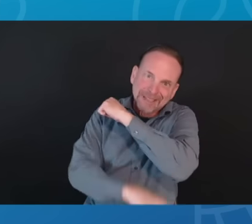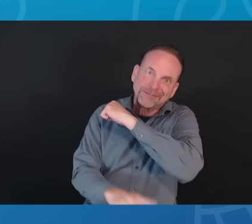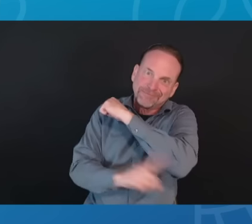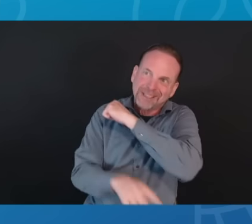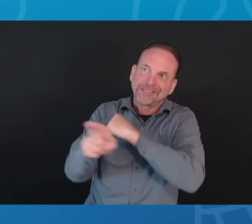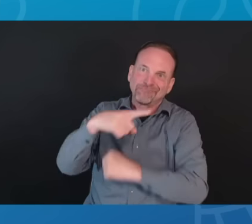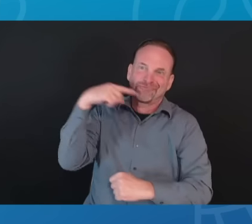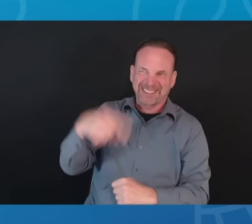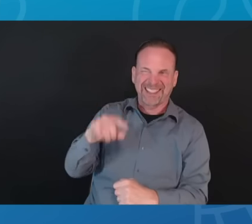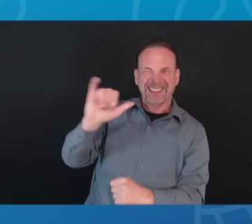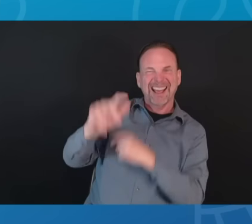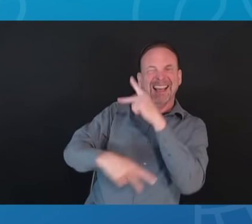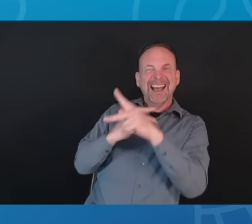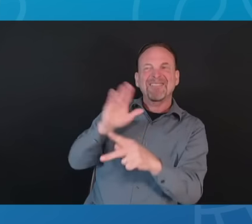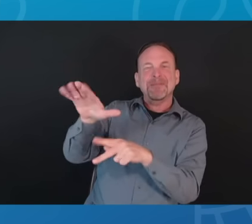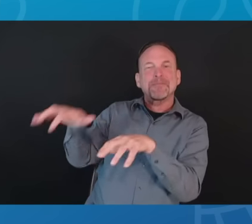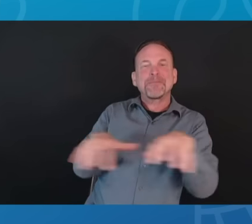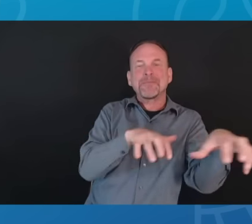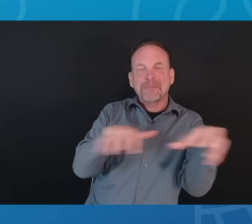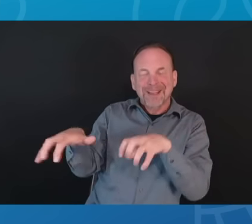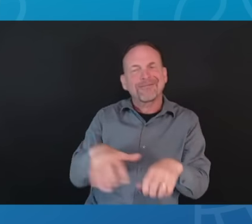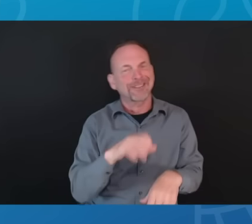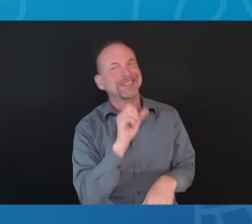know if this specific report is true that he's now